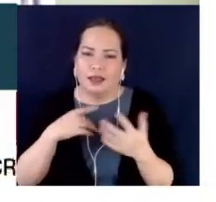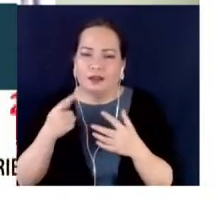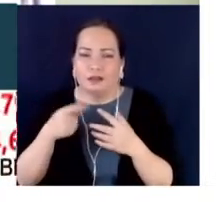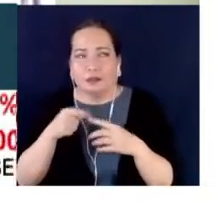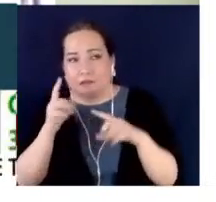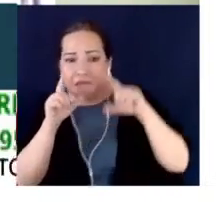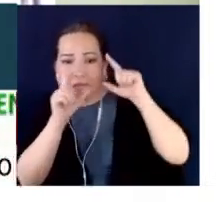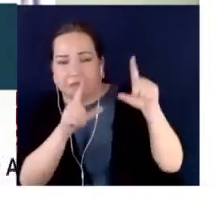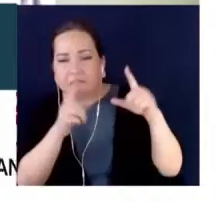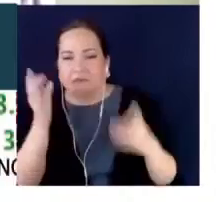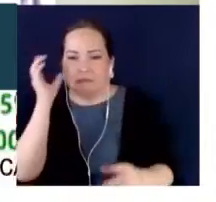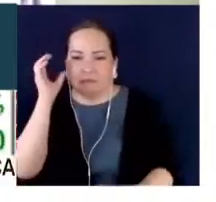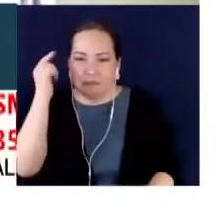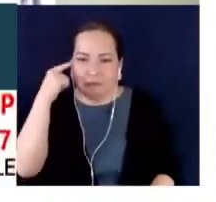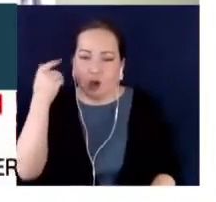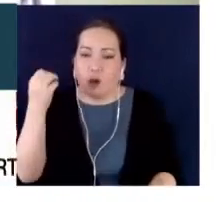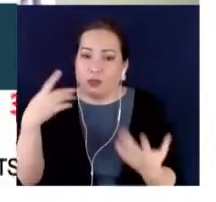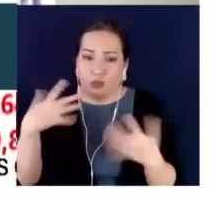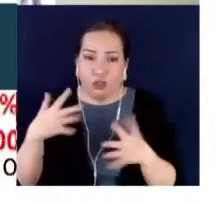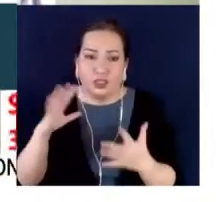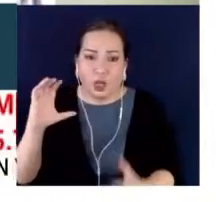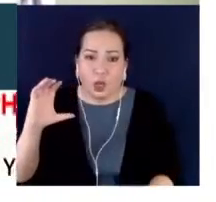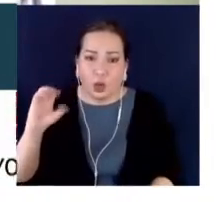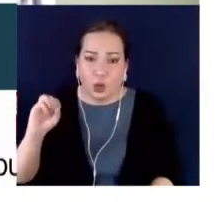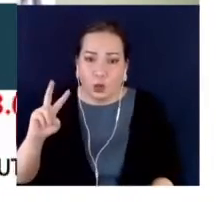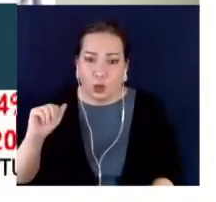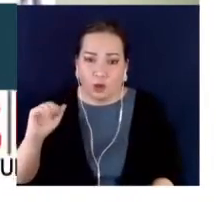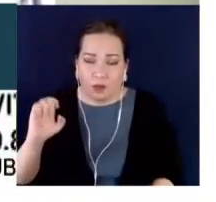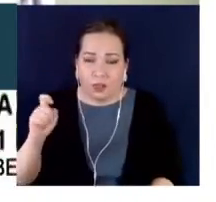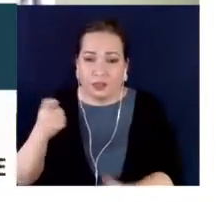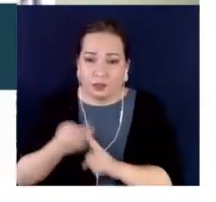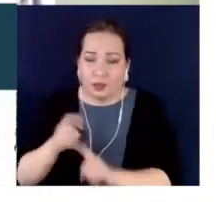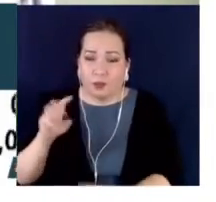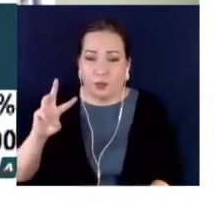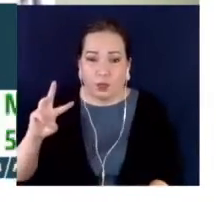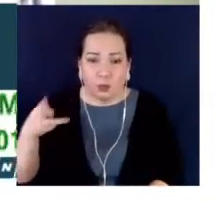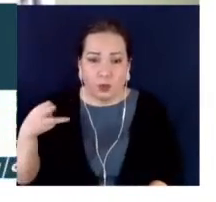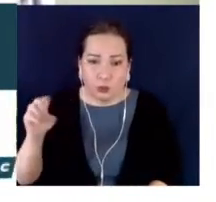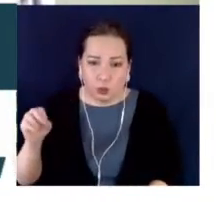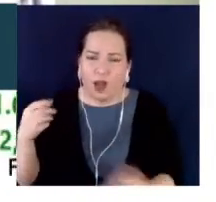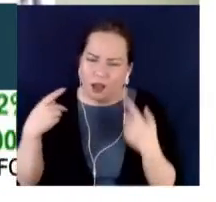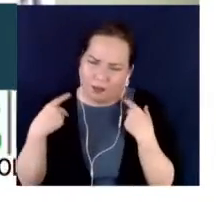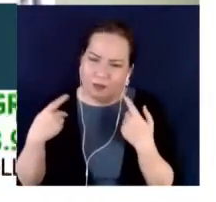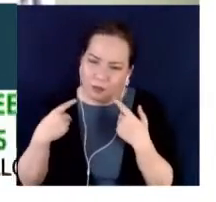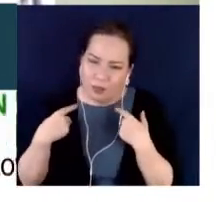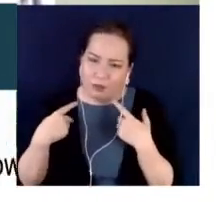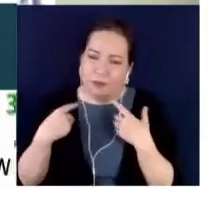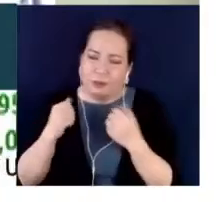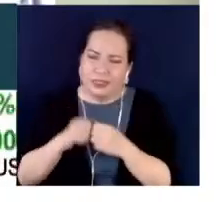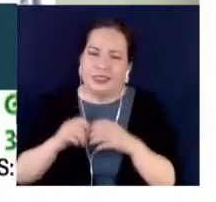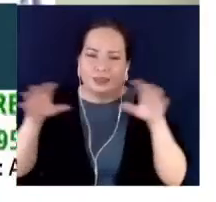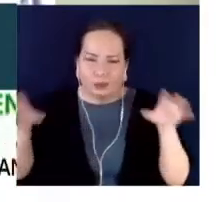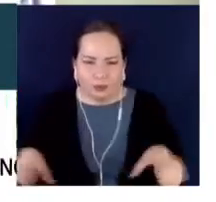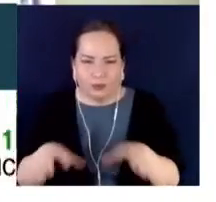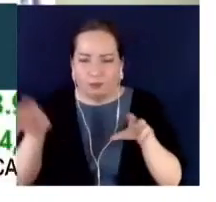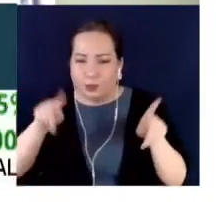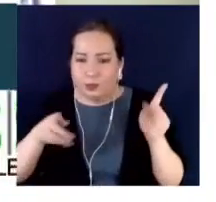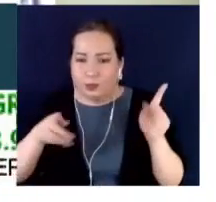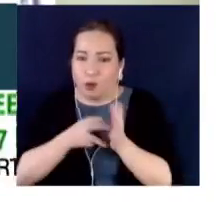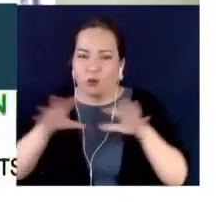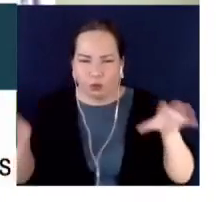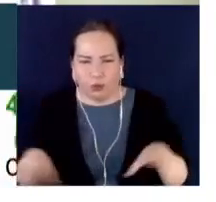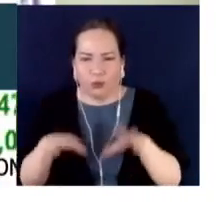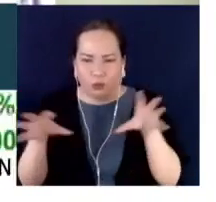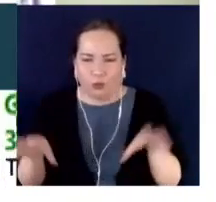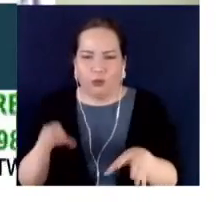got WHO COVAX facility. We're one of the 89 countries. So, I mean, with all what we have done in